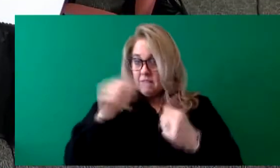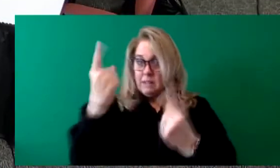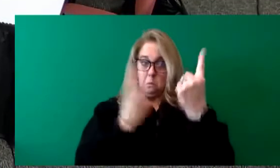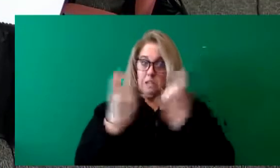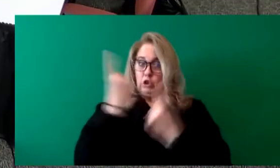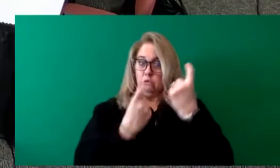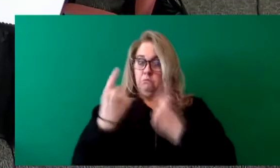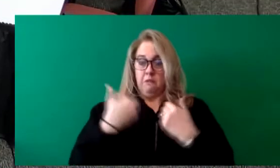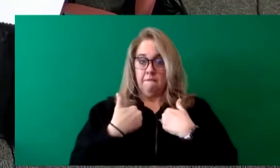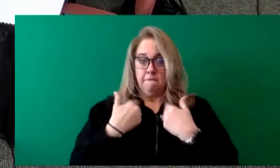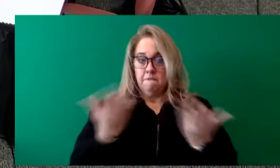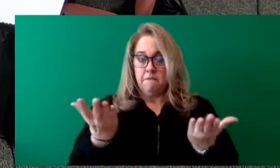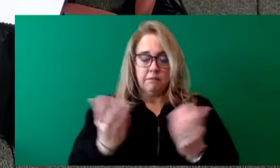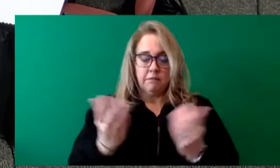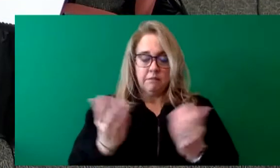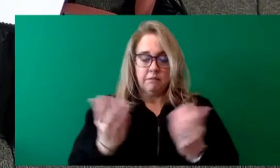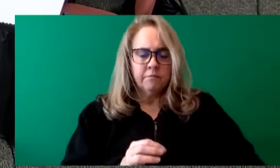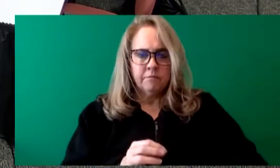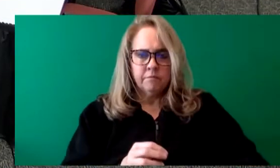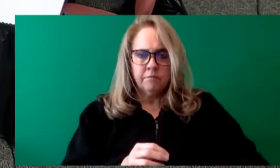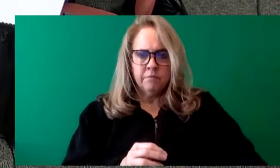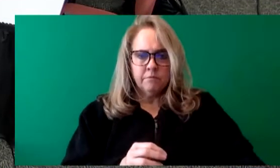No? Awesome.